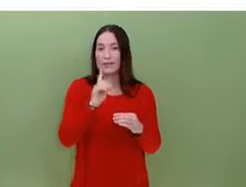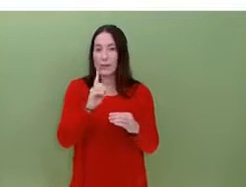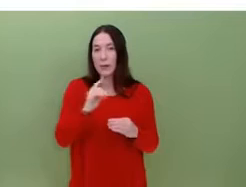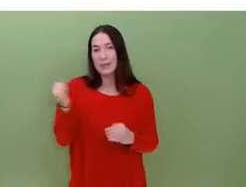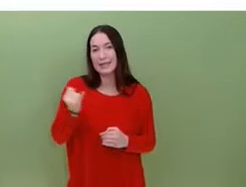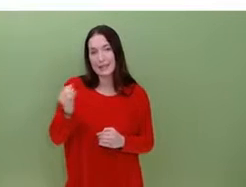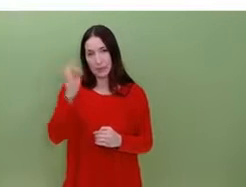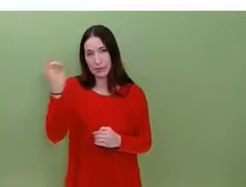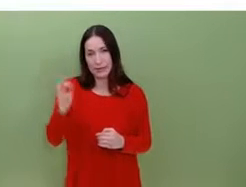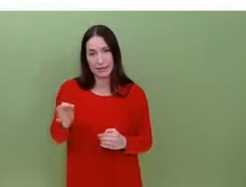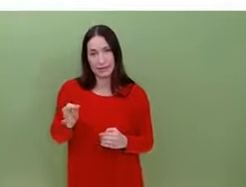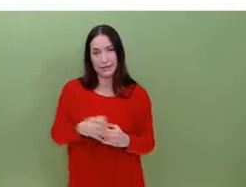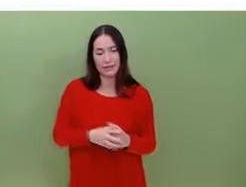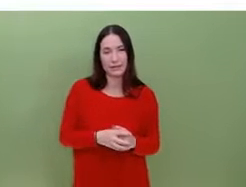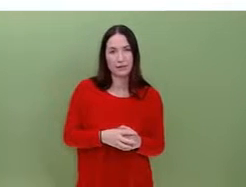More important that